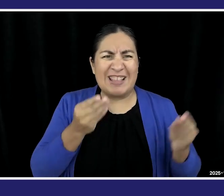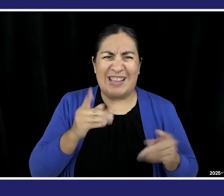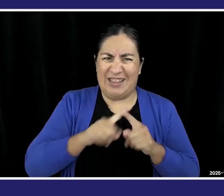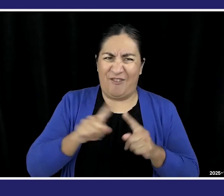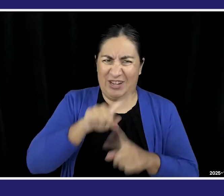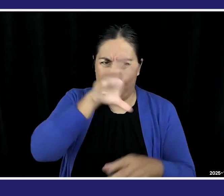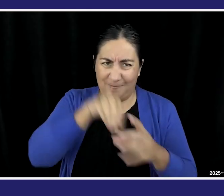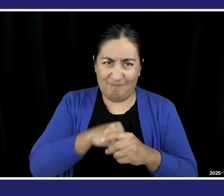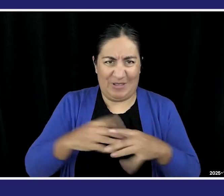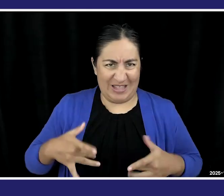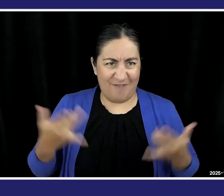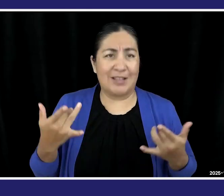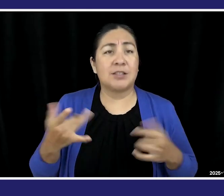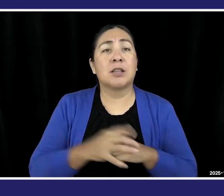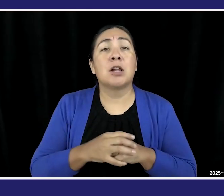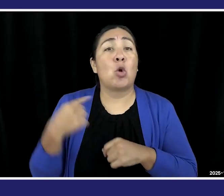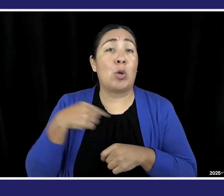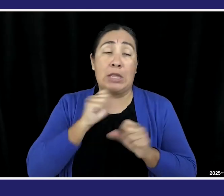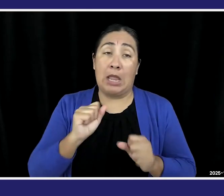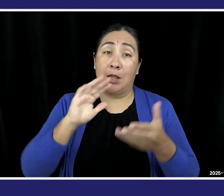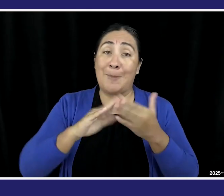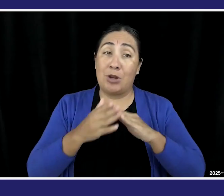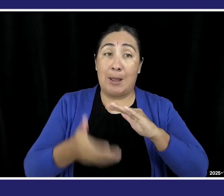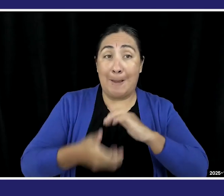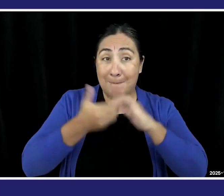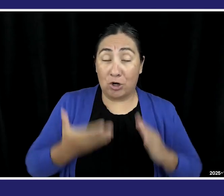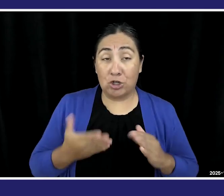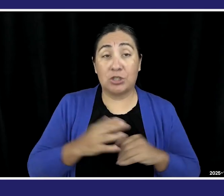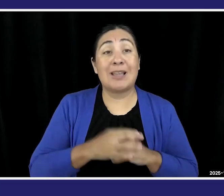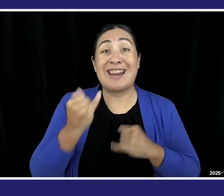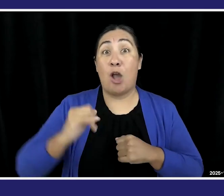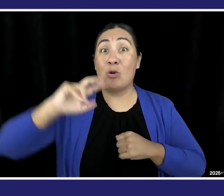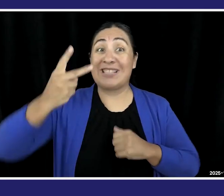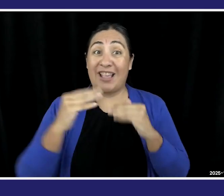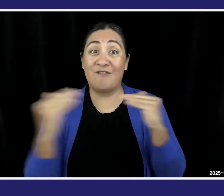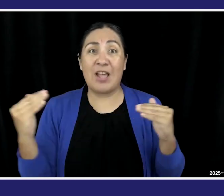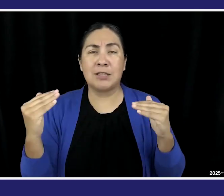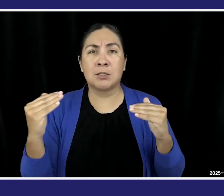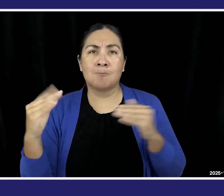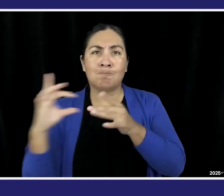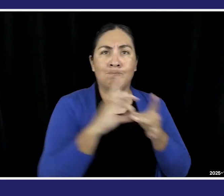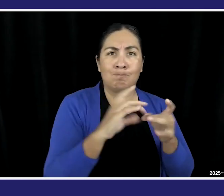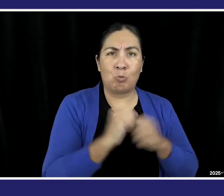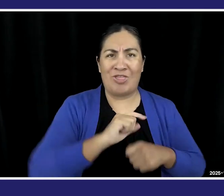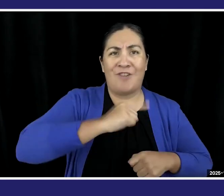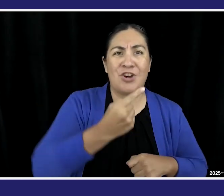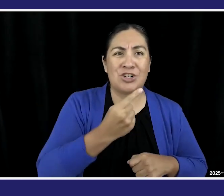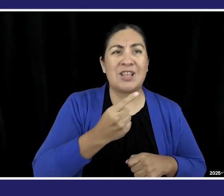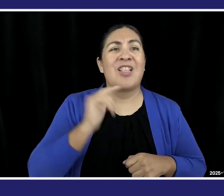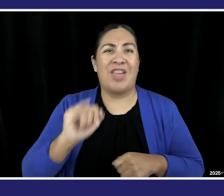Phase 2 guide is intended to act as a complement to the first phase of that guidance that was released in June of this